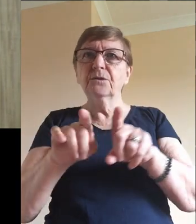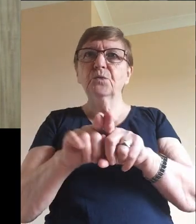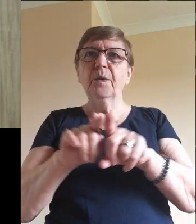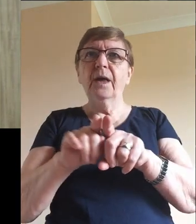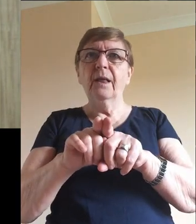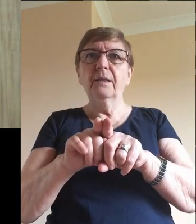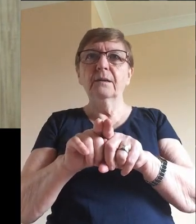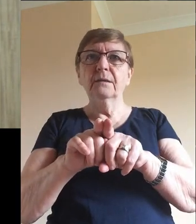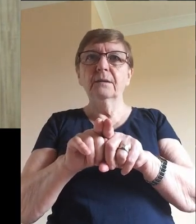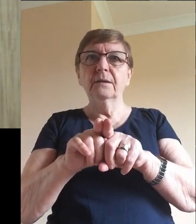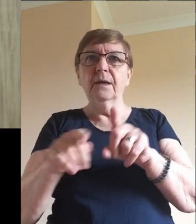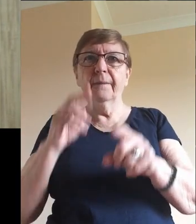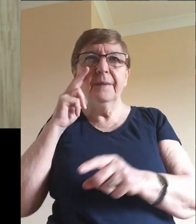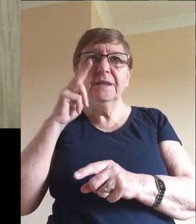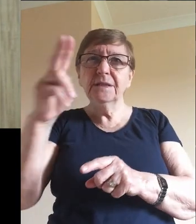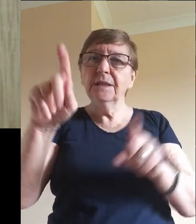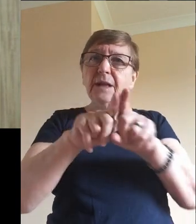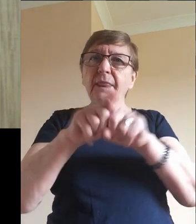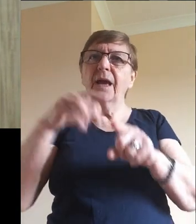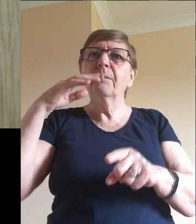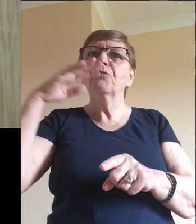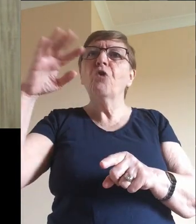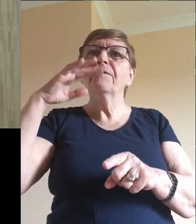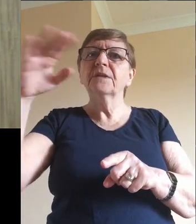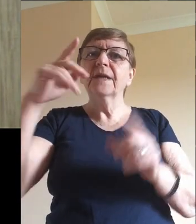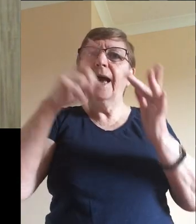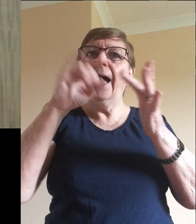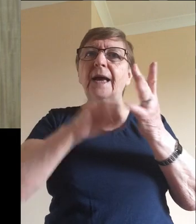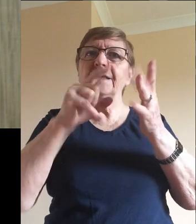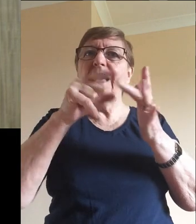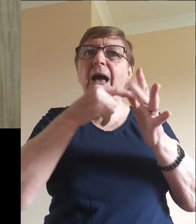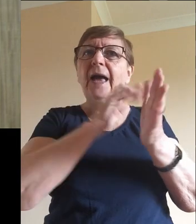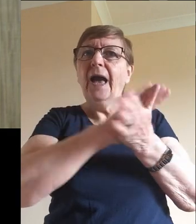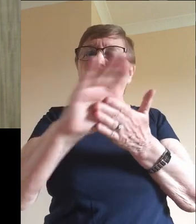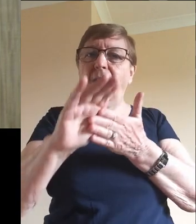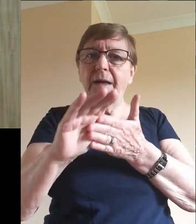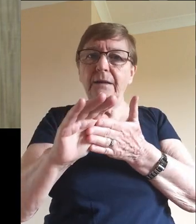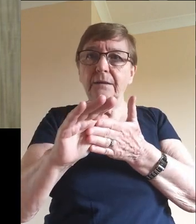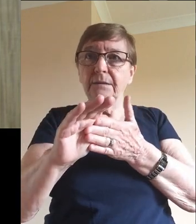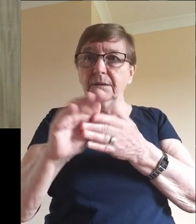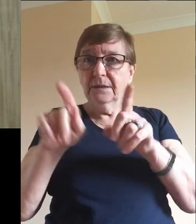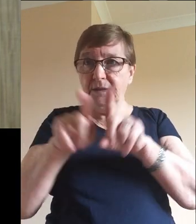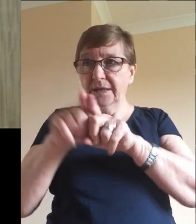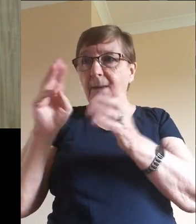This had been seen in the prophecy of Isaiah and seen in these verses that Margaret read